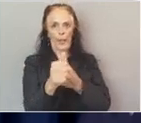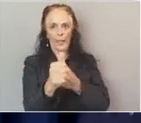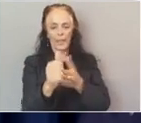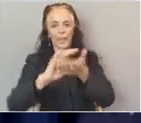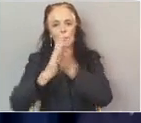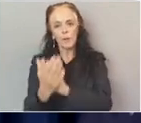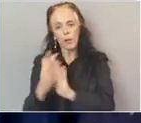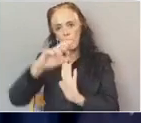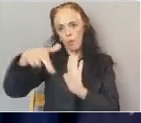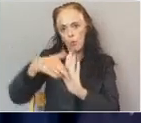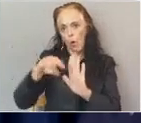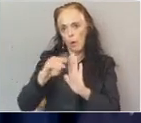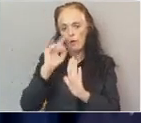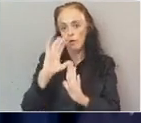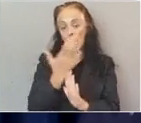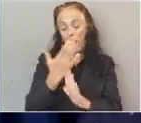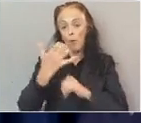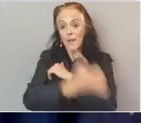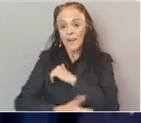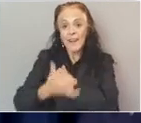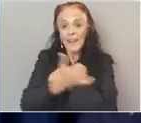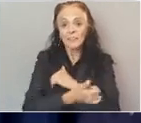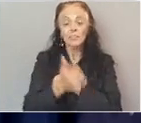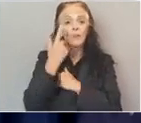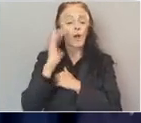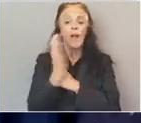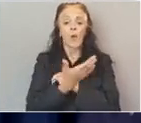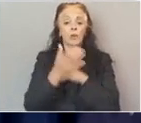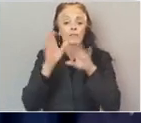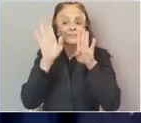nation, for our children.